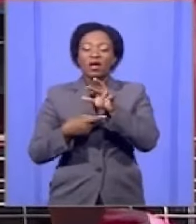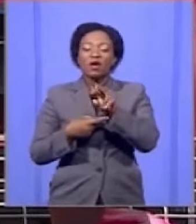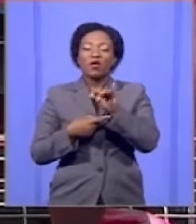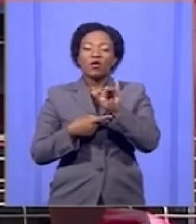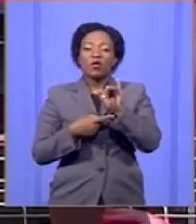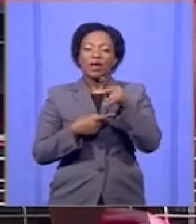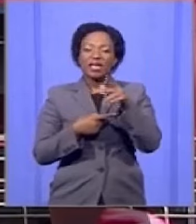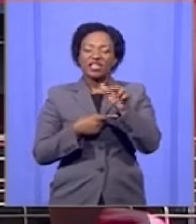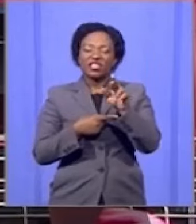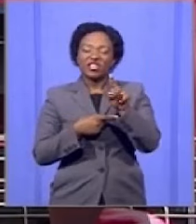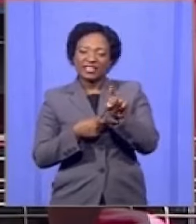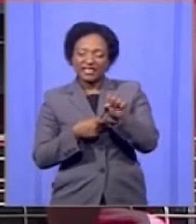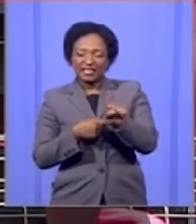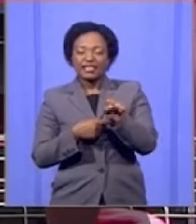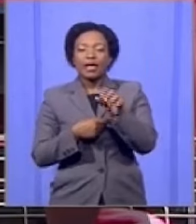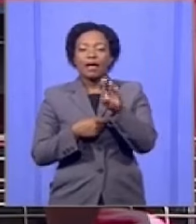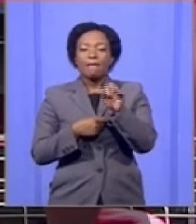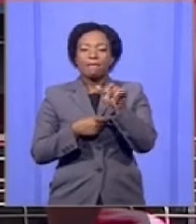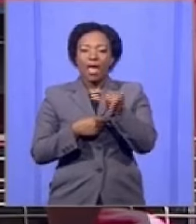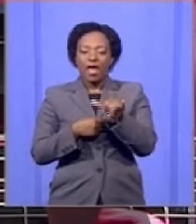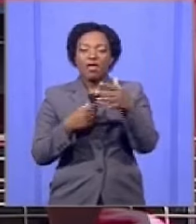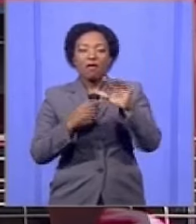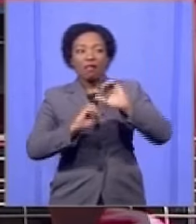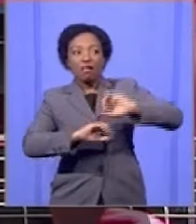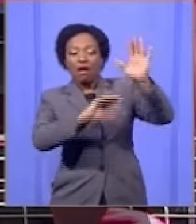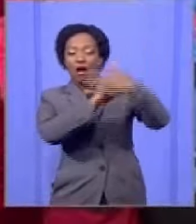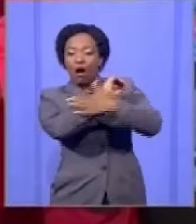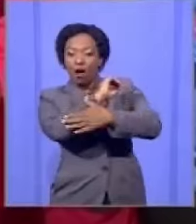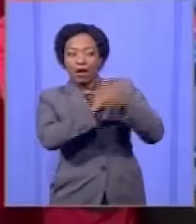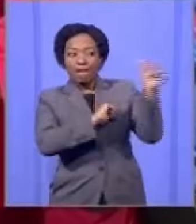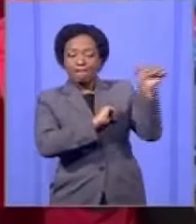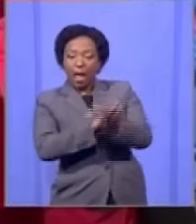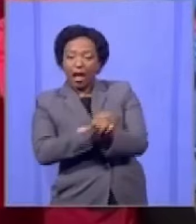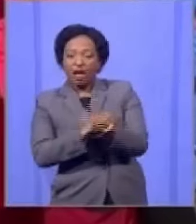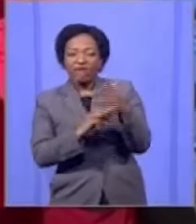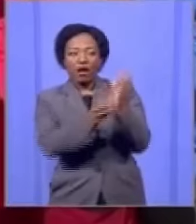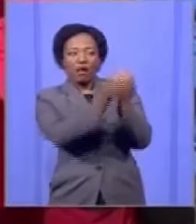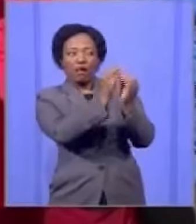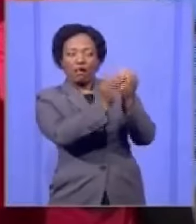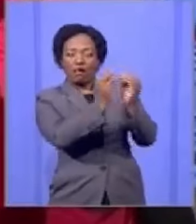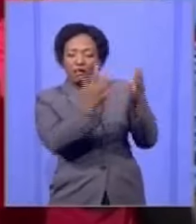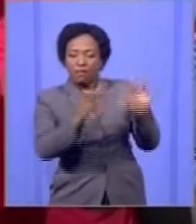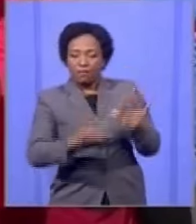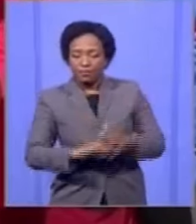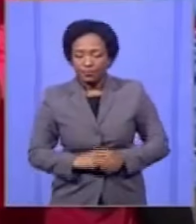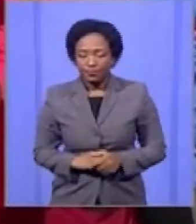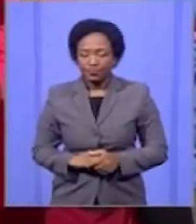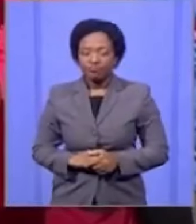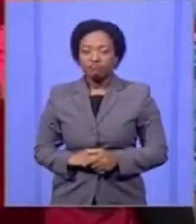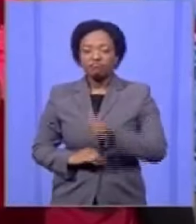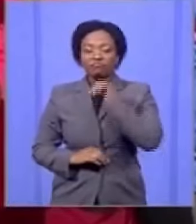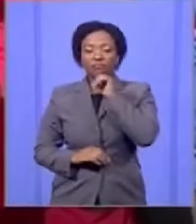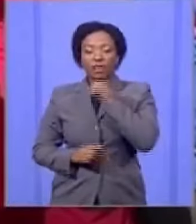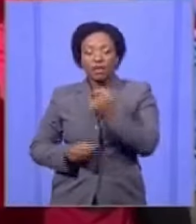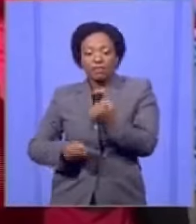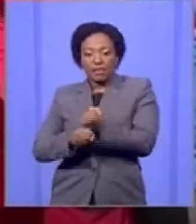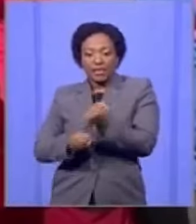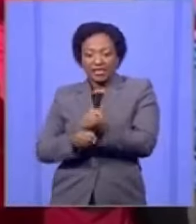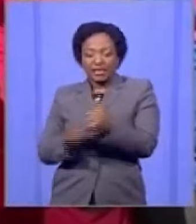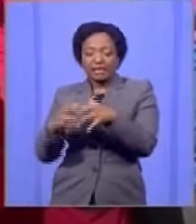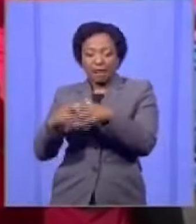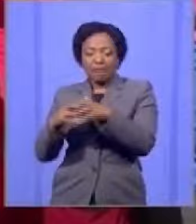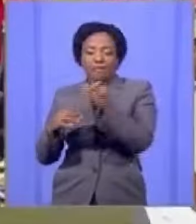it goes out of the country, it comes back as a finished product. Malema a re ntle le go tlholela baagi ditiro, meepo e